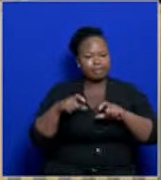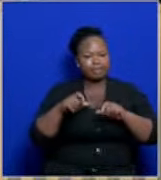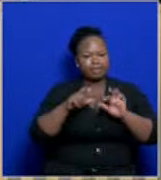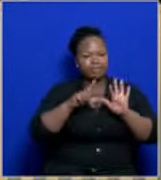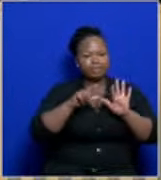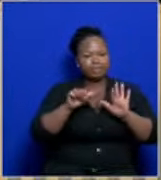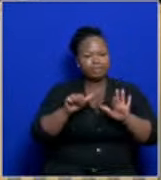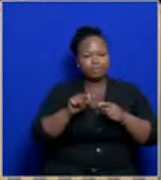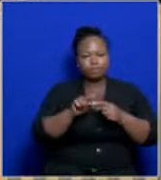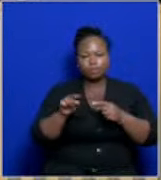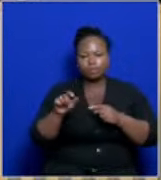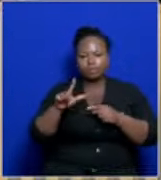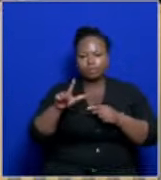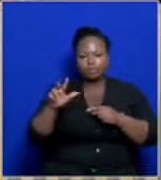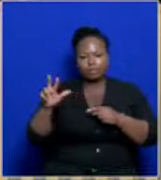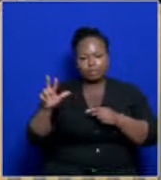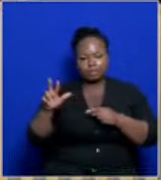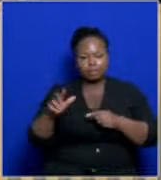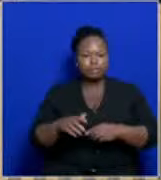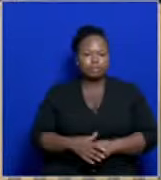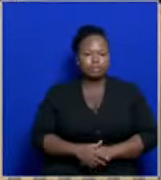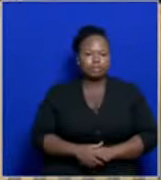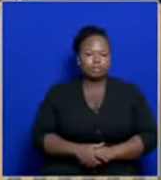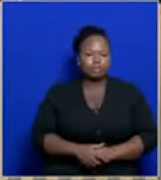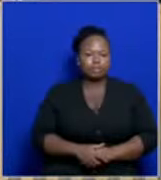78 speak to